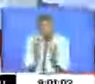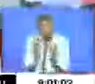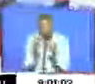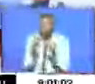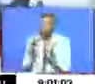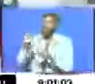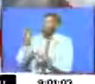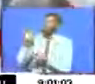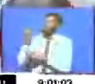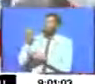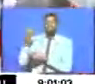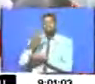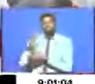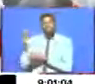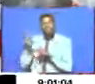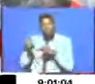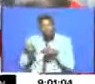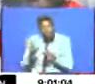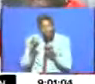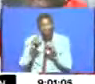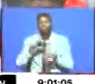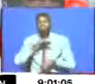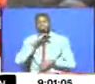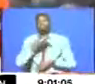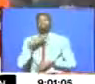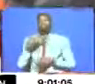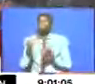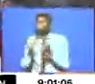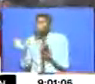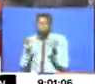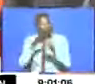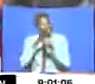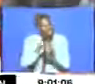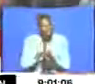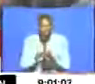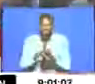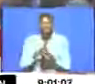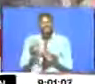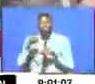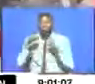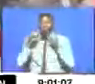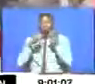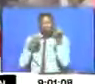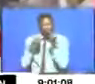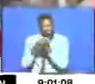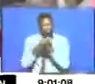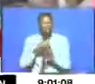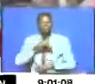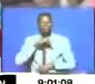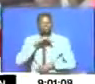Nation on matters development, even as they reiterated their support for Odinga's presidential push.